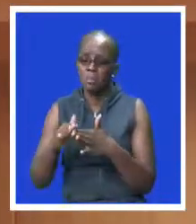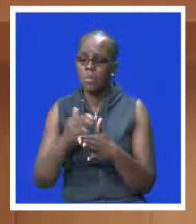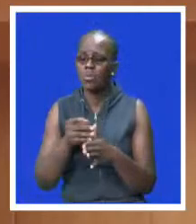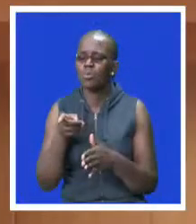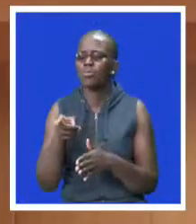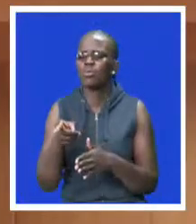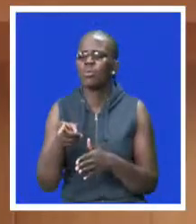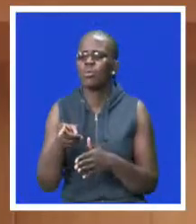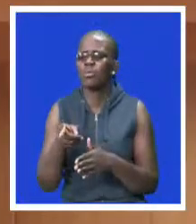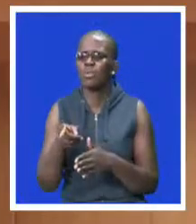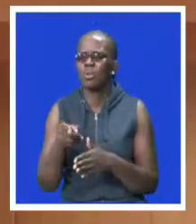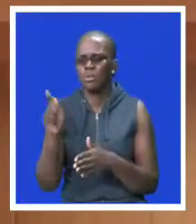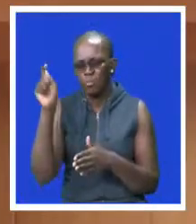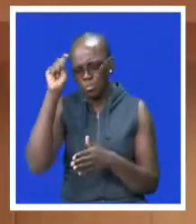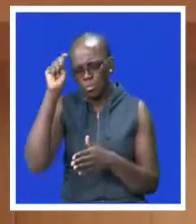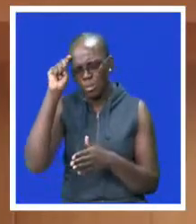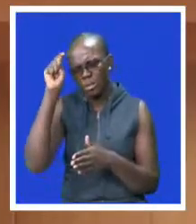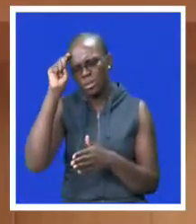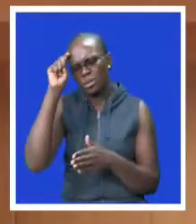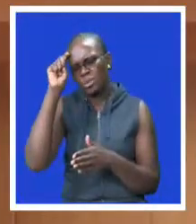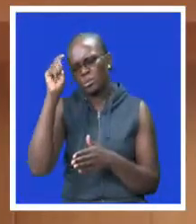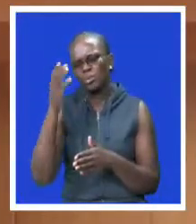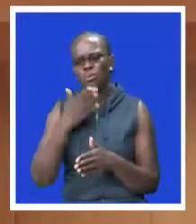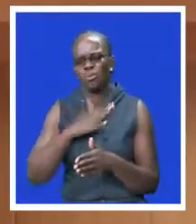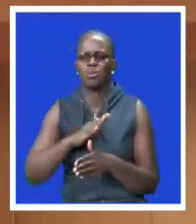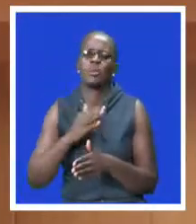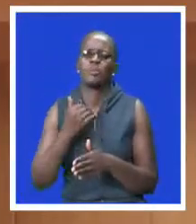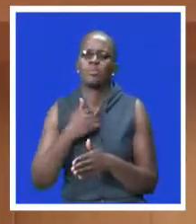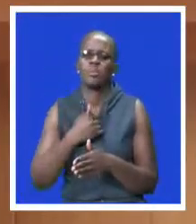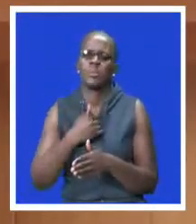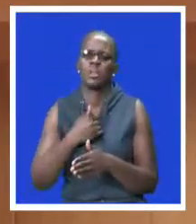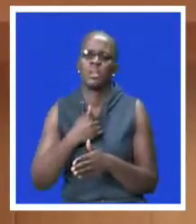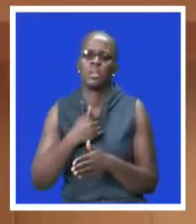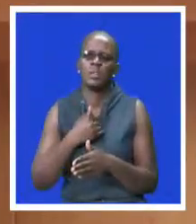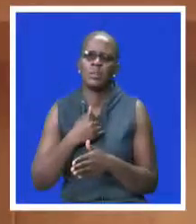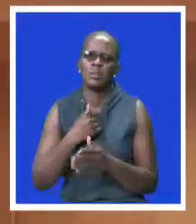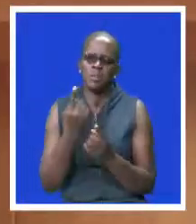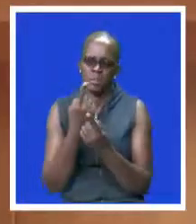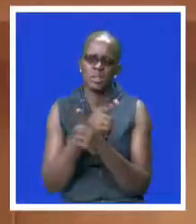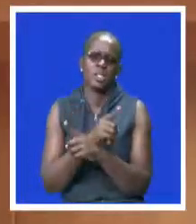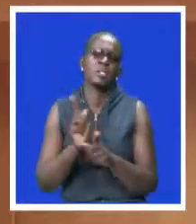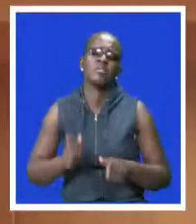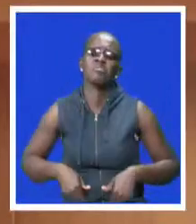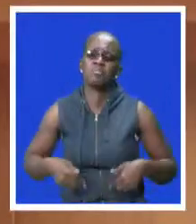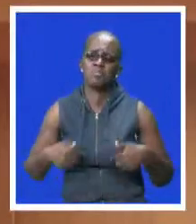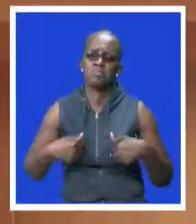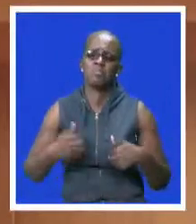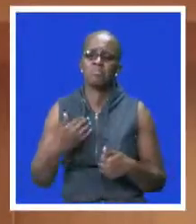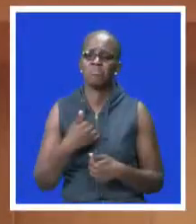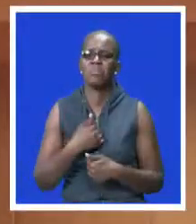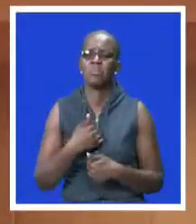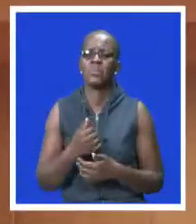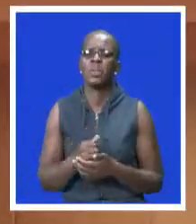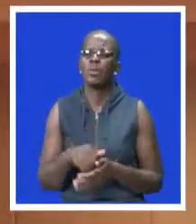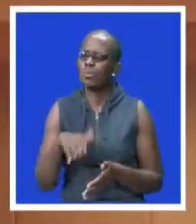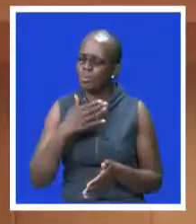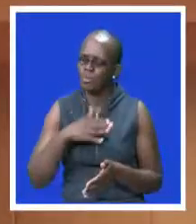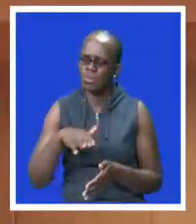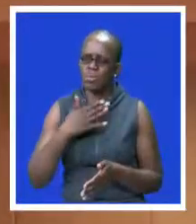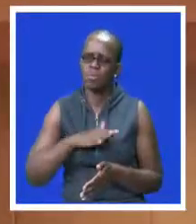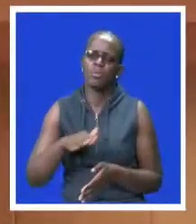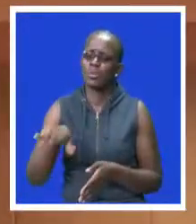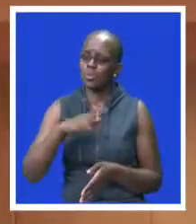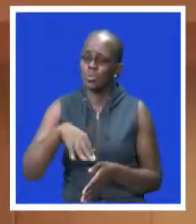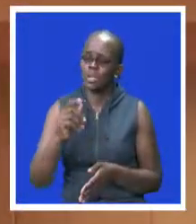with me, or think of themselves as better or knowledgeable. You don't want that. So you want to sound friendly to